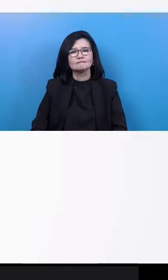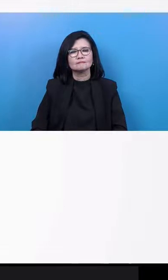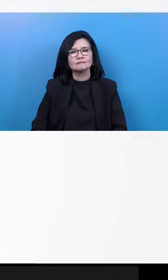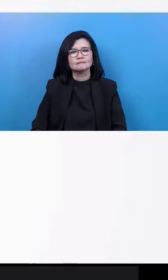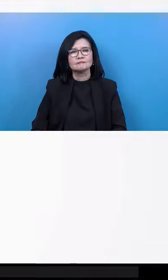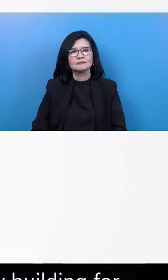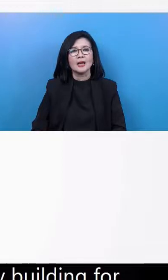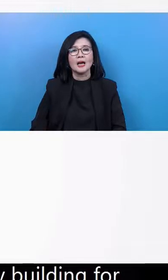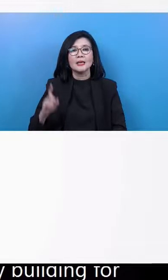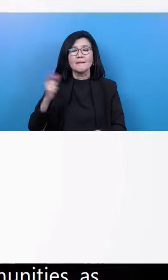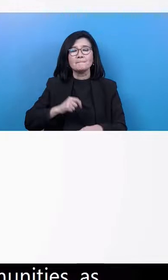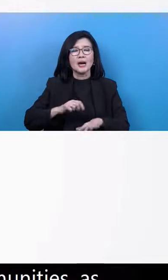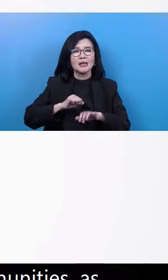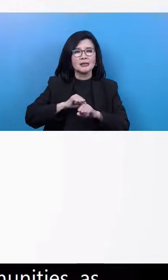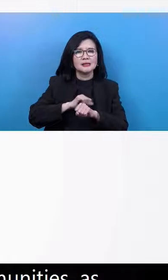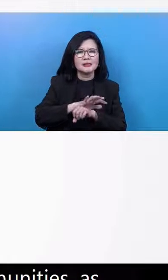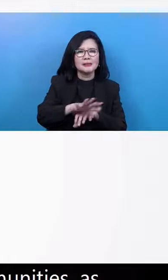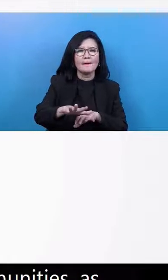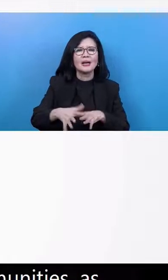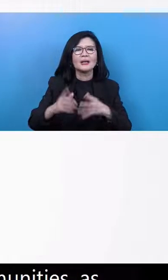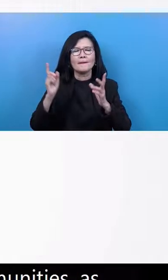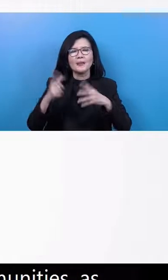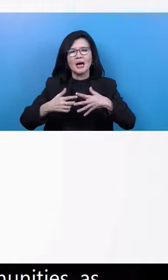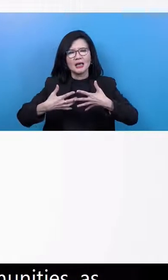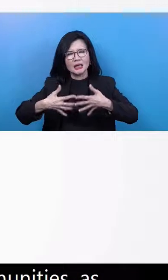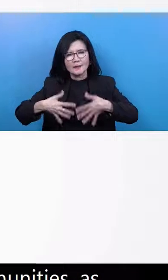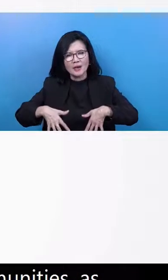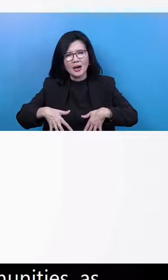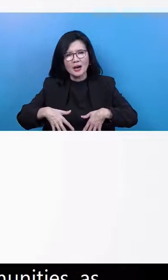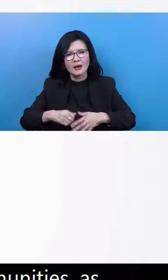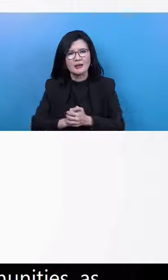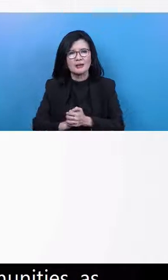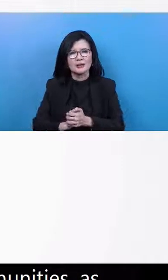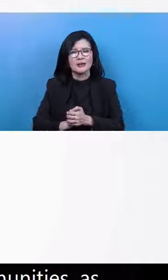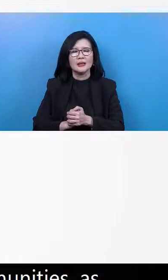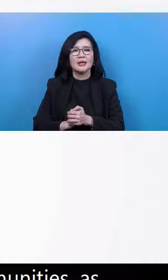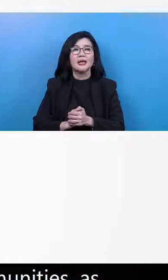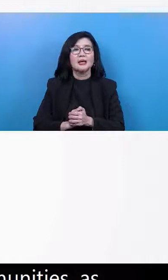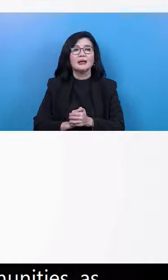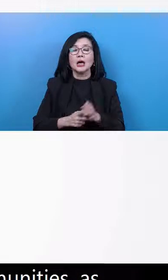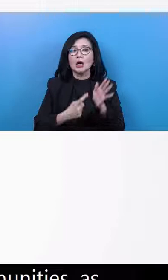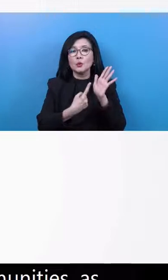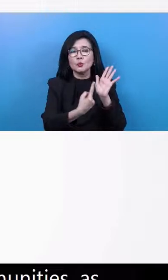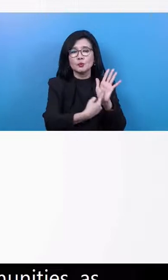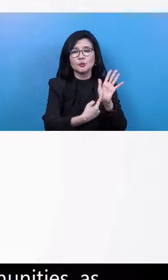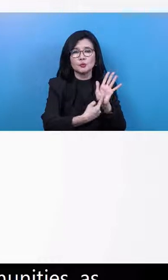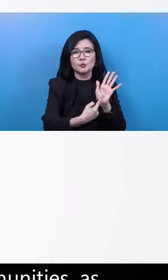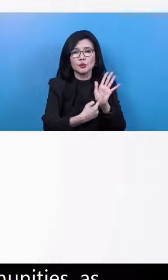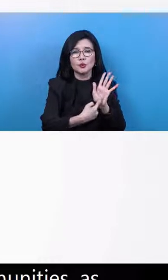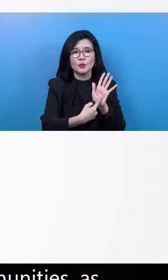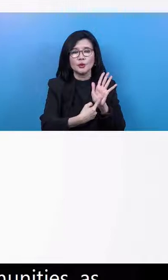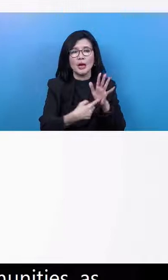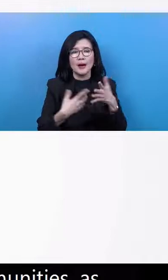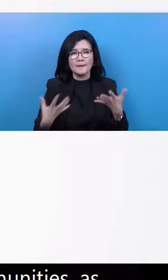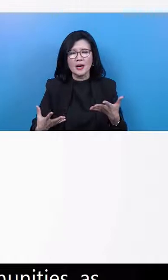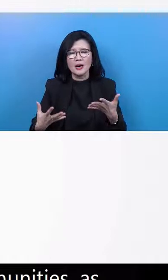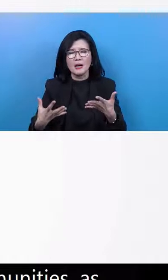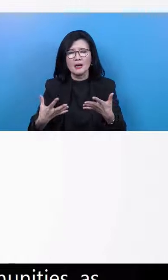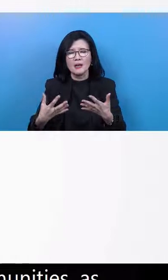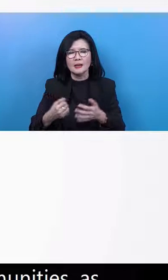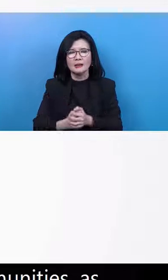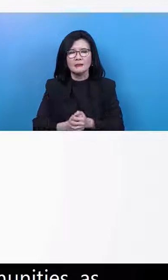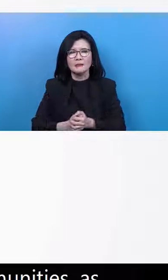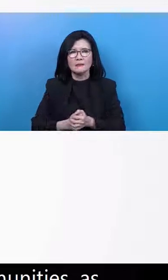MSMEs. Examples of initiatives that are developed using these approaches of inclusiveness is, for example,